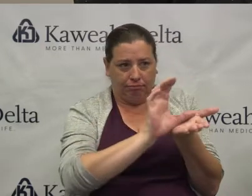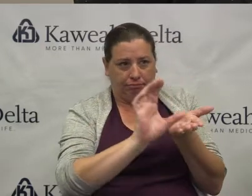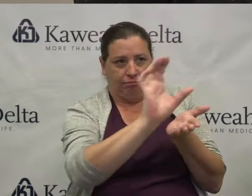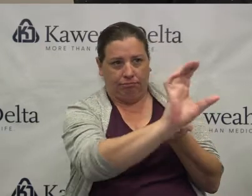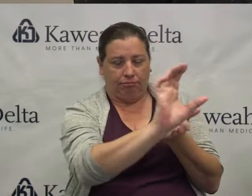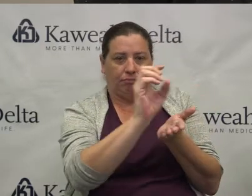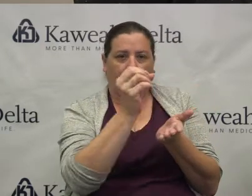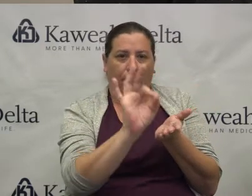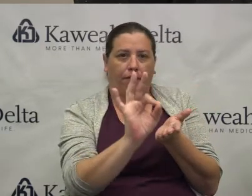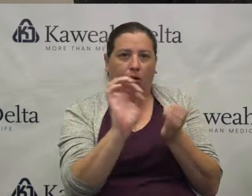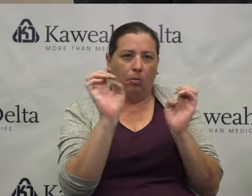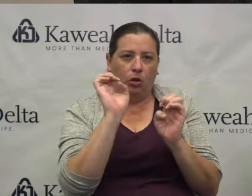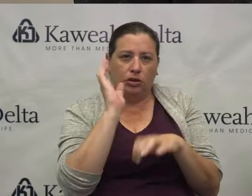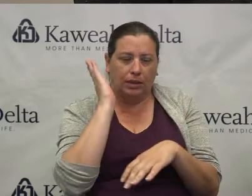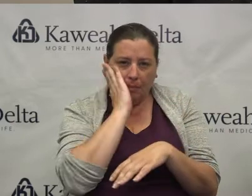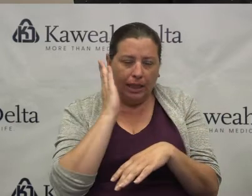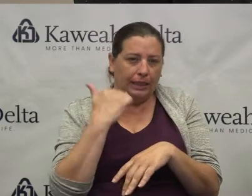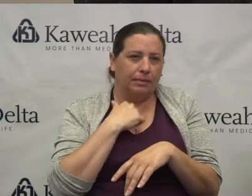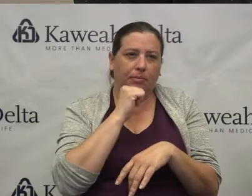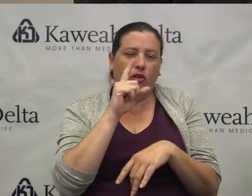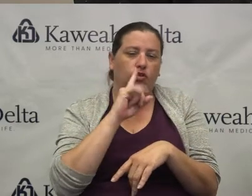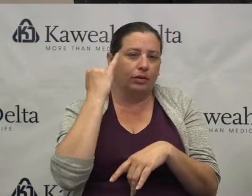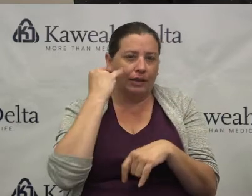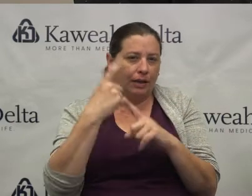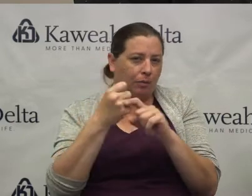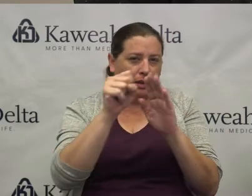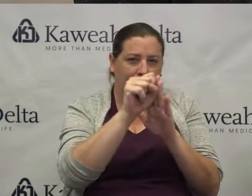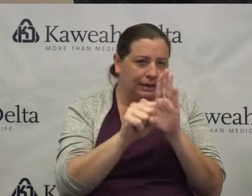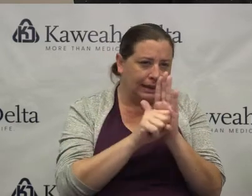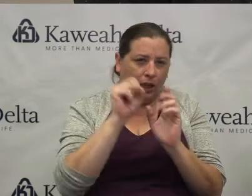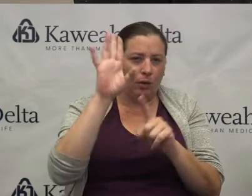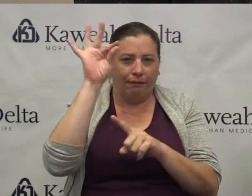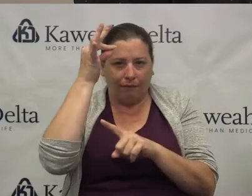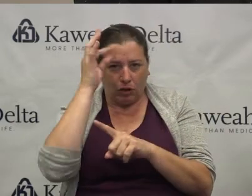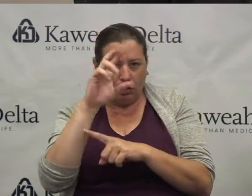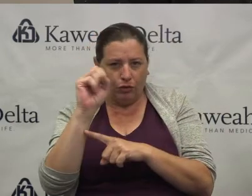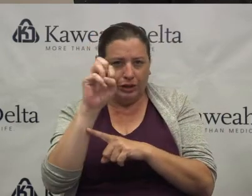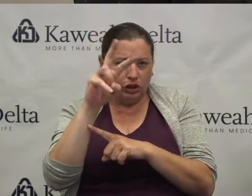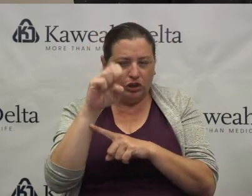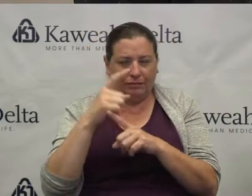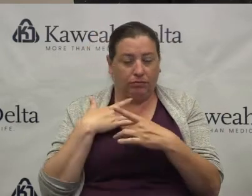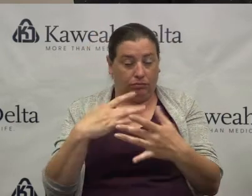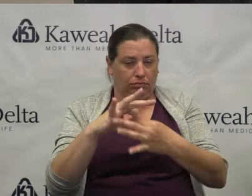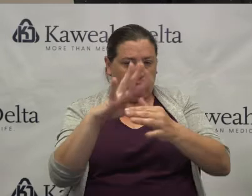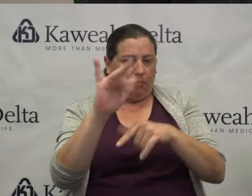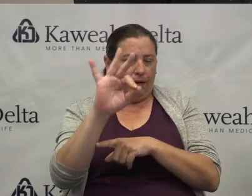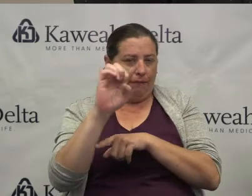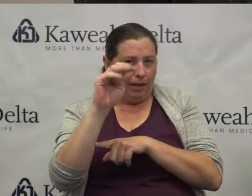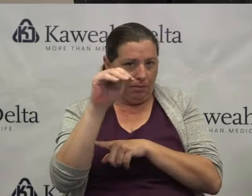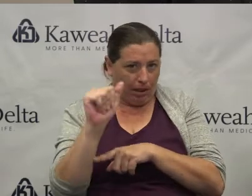I don't know if it came from the state reserves or the federal reserves. They're generally coordinated by FEMA, but they'd received an allocation